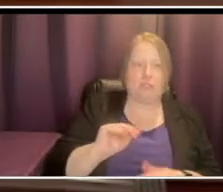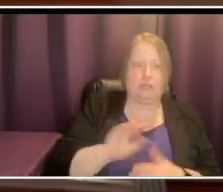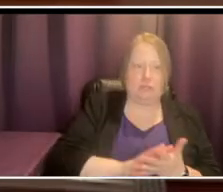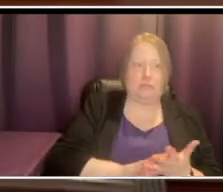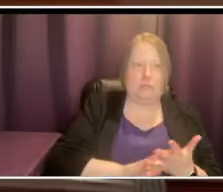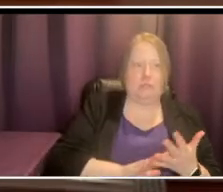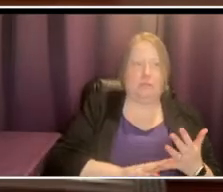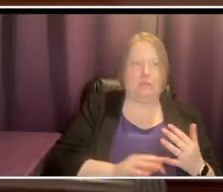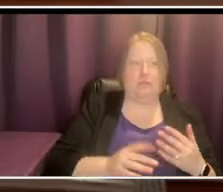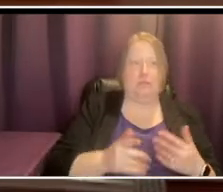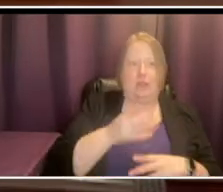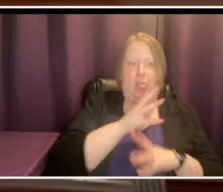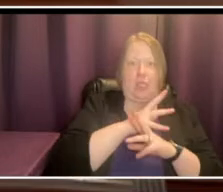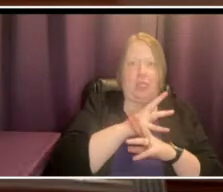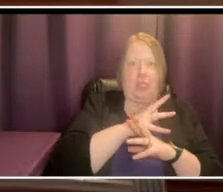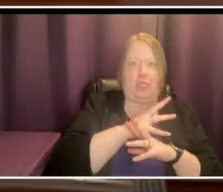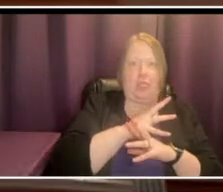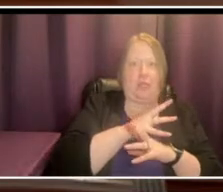The president did not act swiftly.